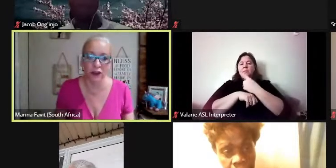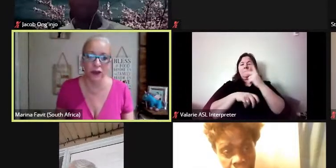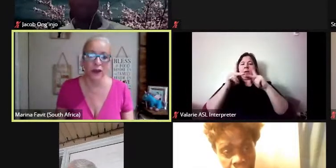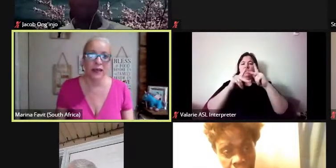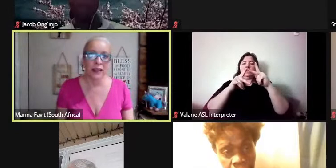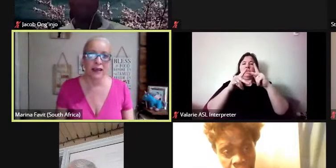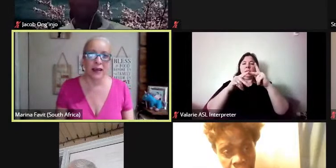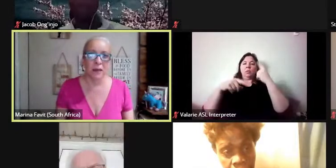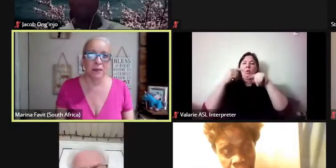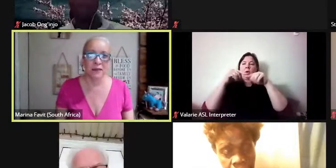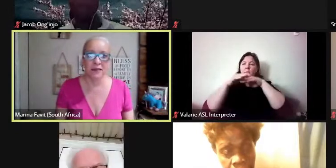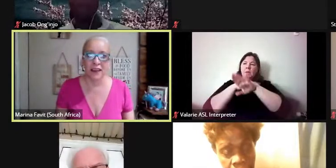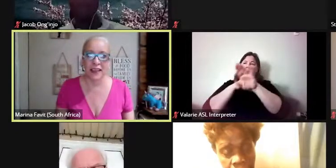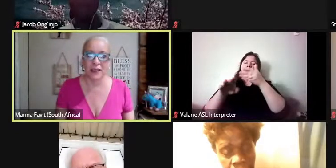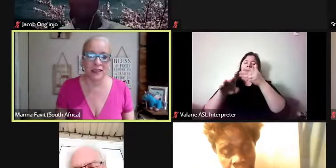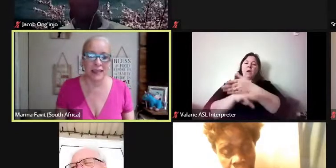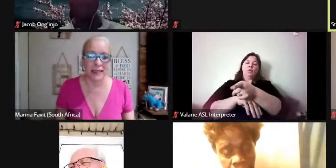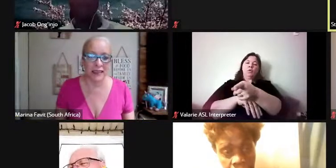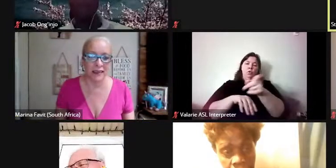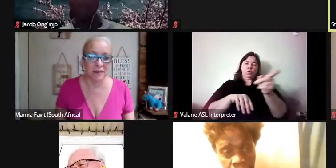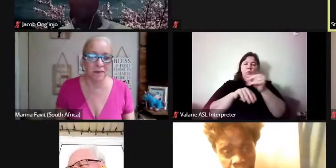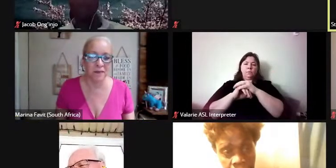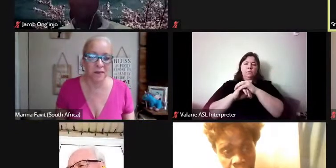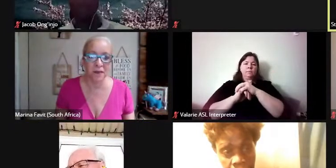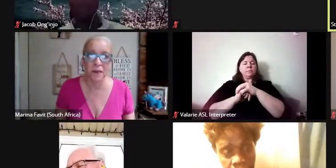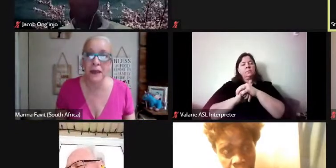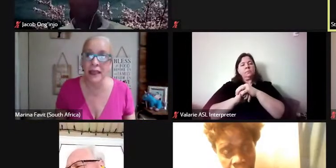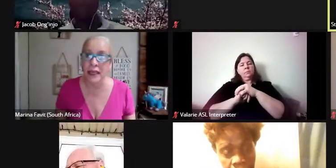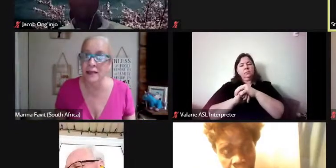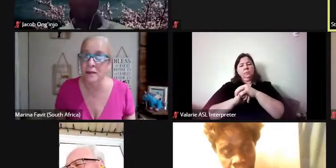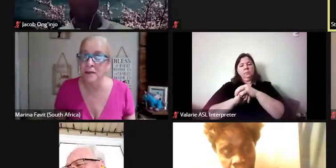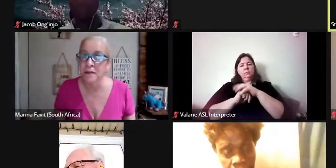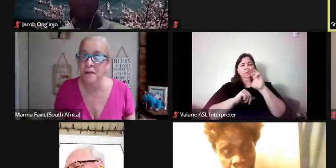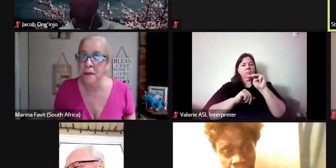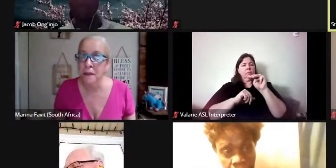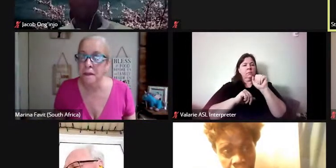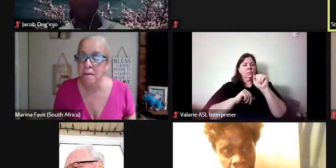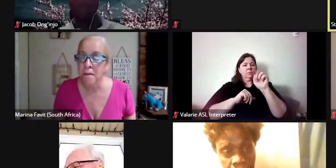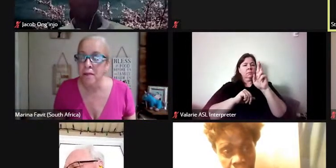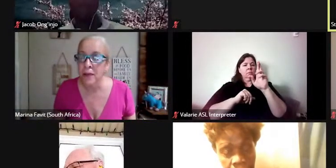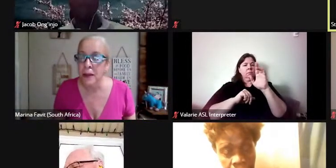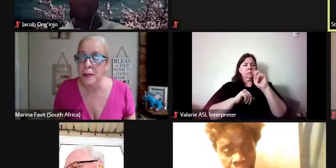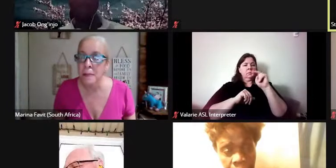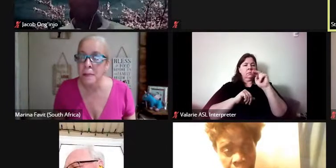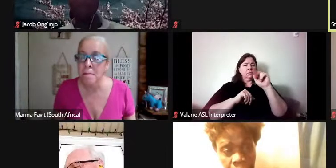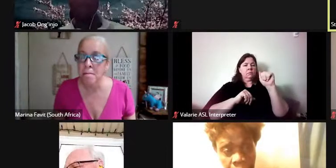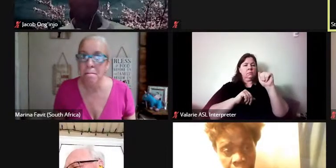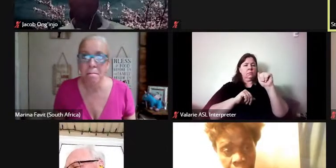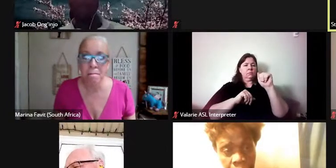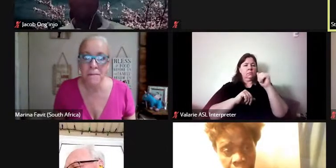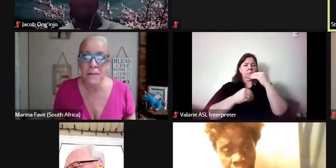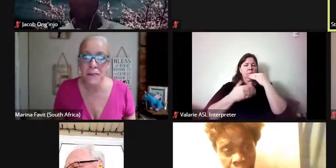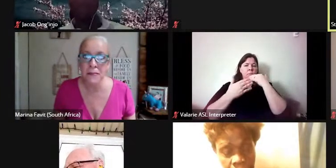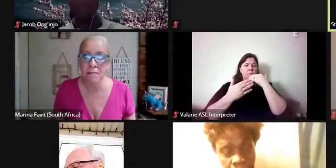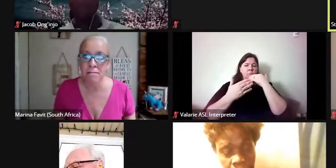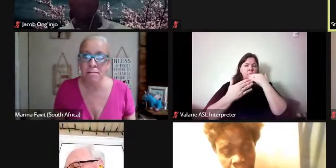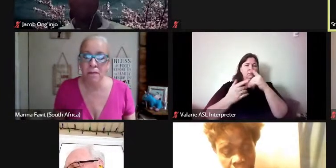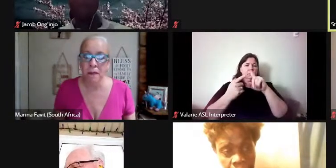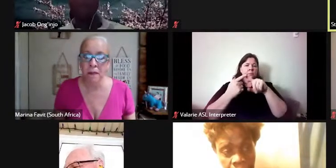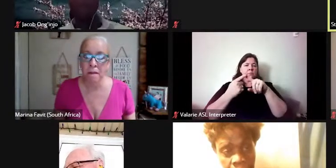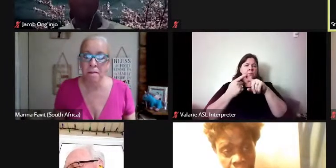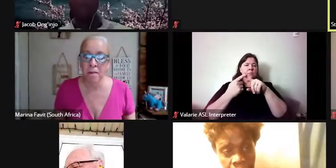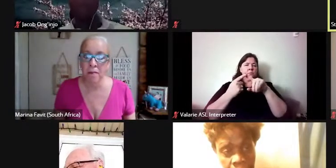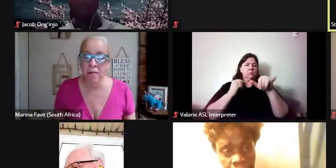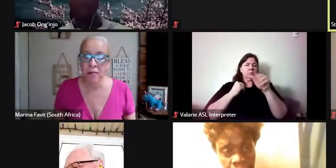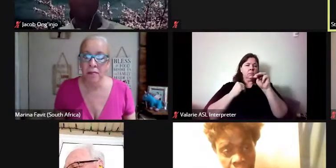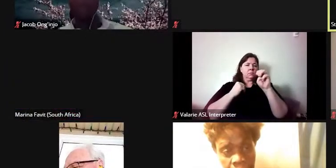in after you. Yeah, that's Well, fantastic. Marina, thanks for Jim's reminder, or well, you